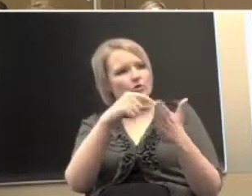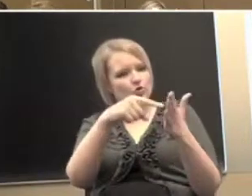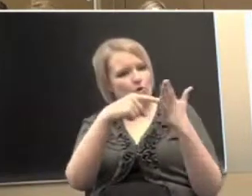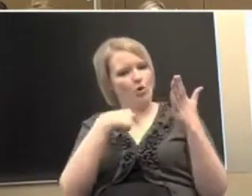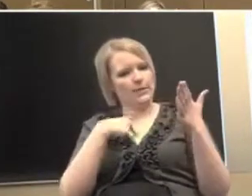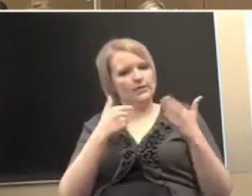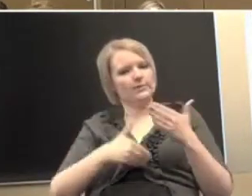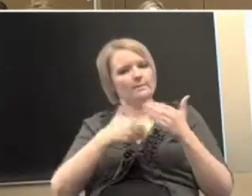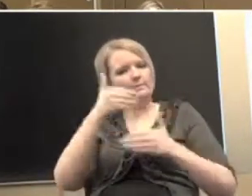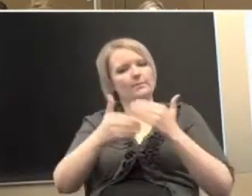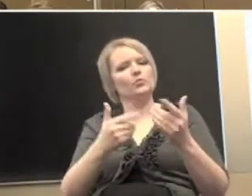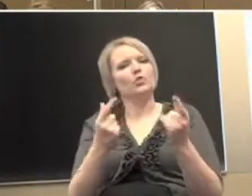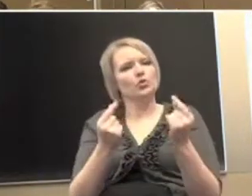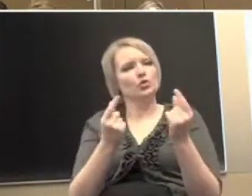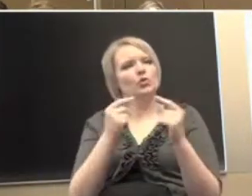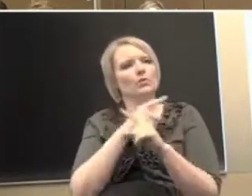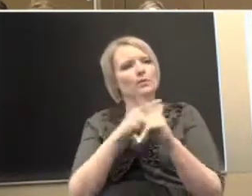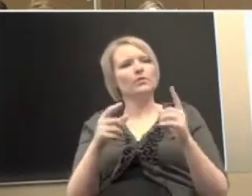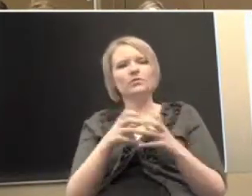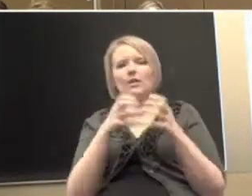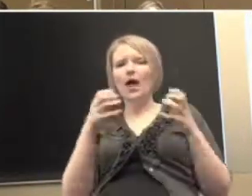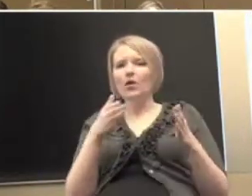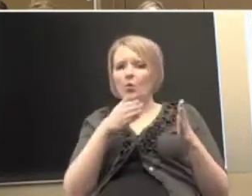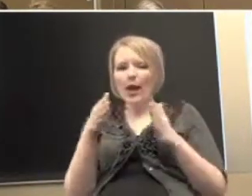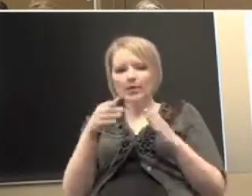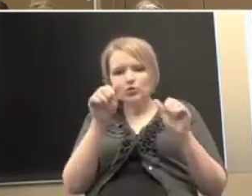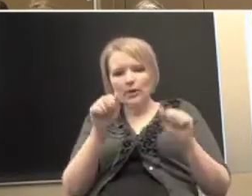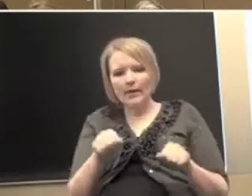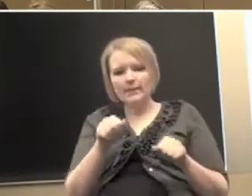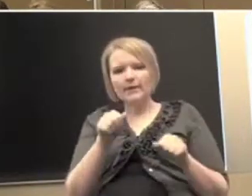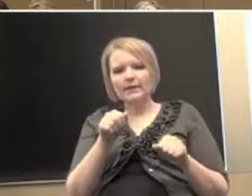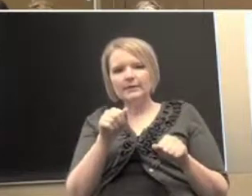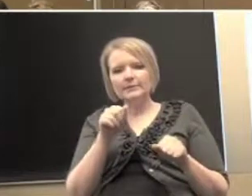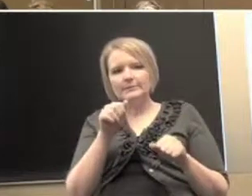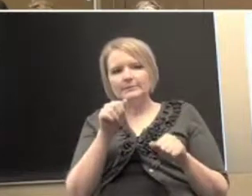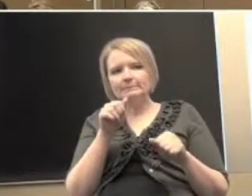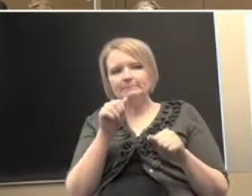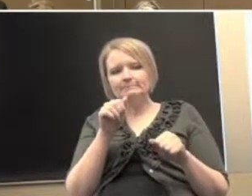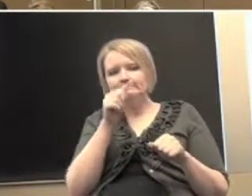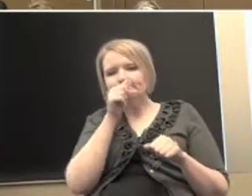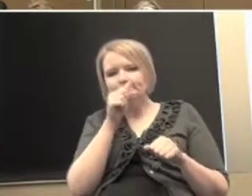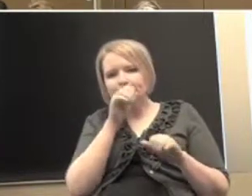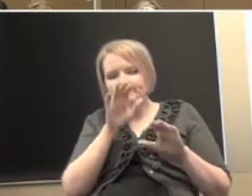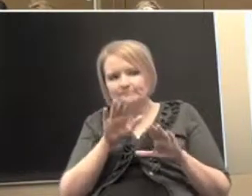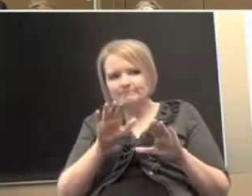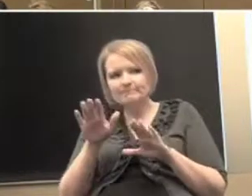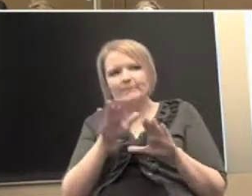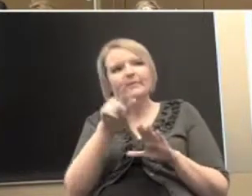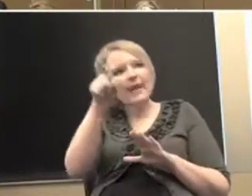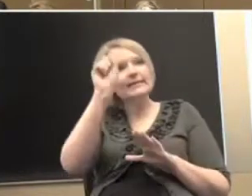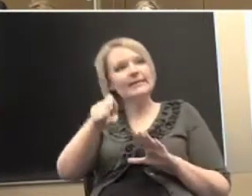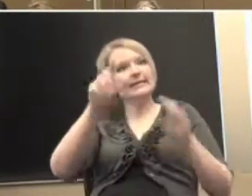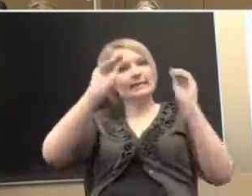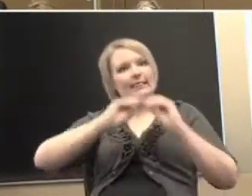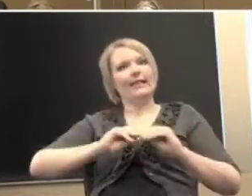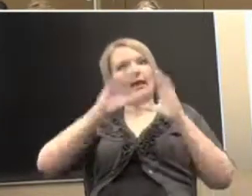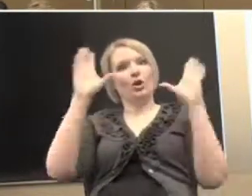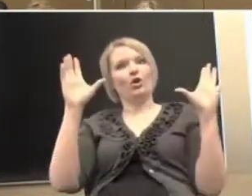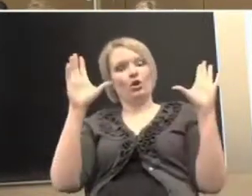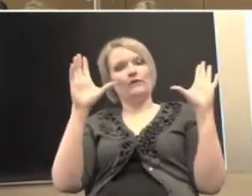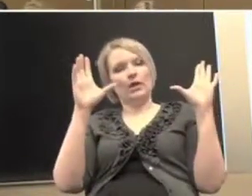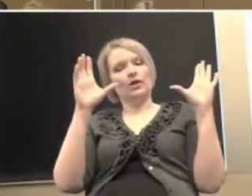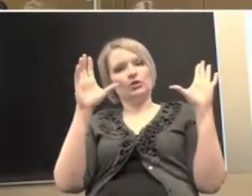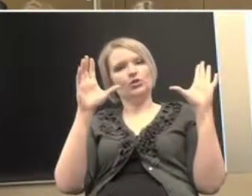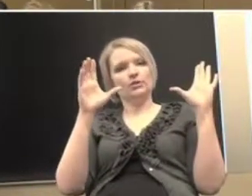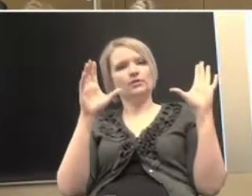steps. But there's a lot of ways to do this. It can be very subtle, and for a lot of our kids, they really need that clarification that can be